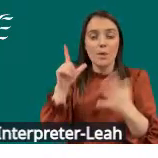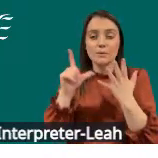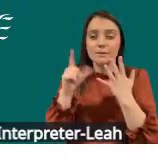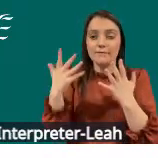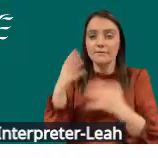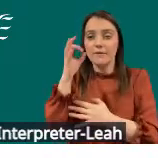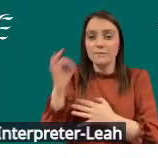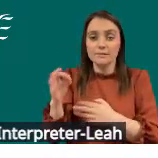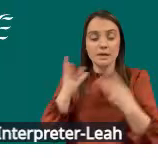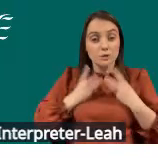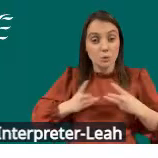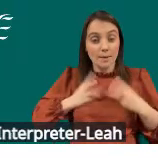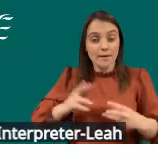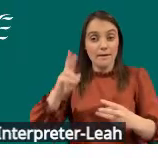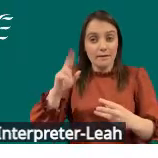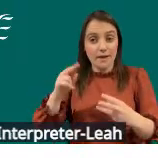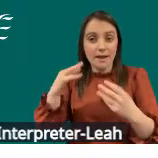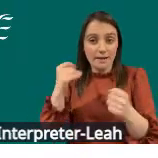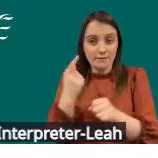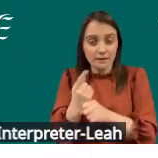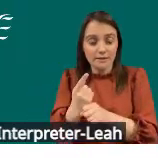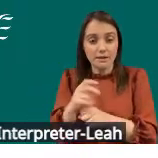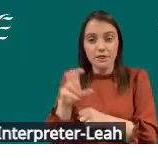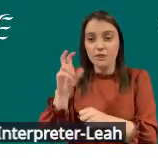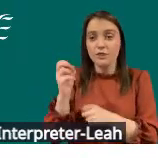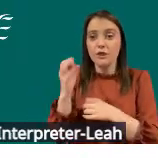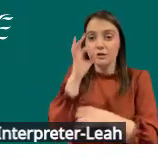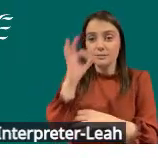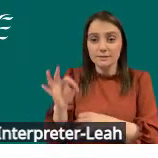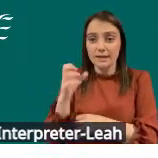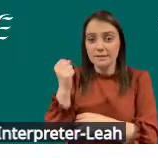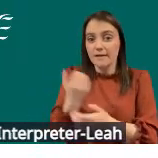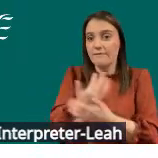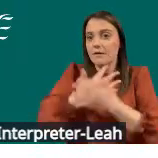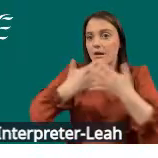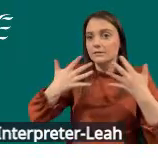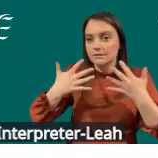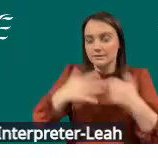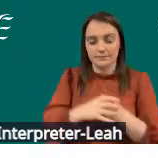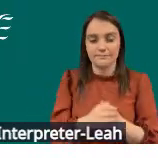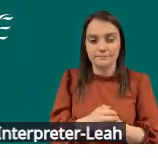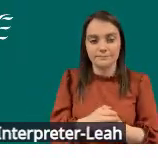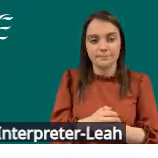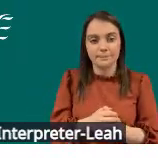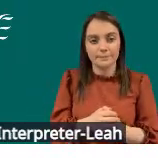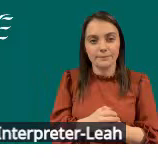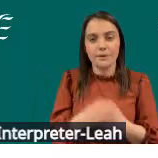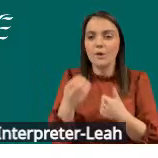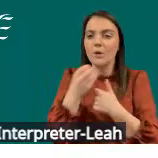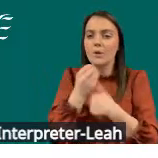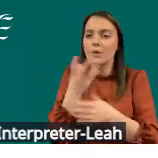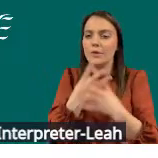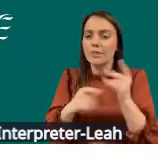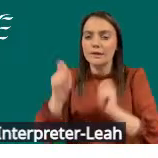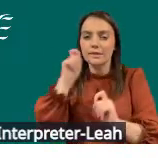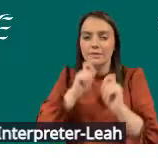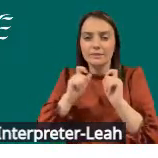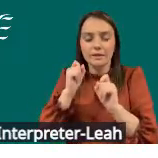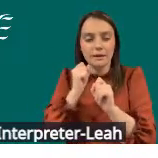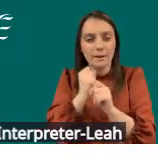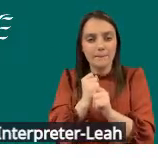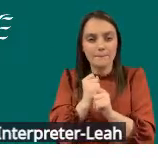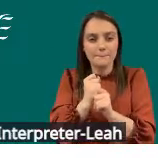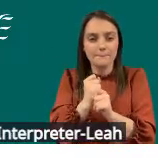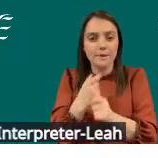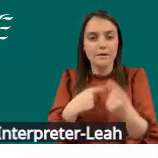women can have them, and about 30% have a lot of them. So the other thing to bear in mind is that if